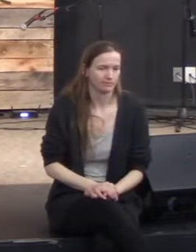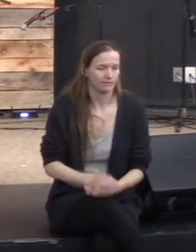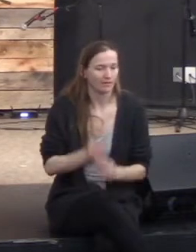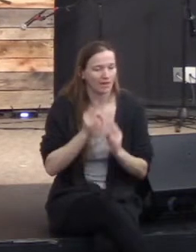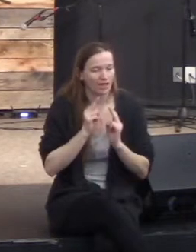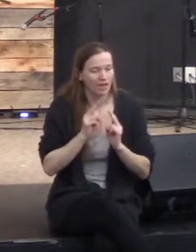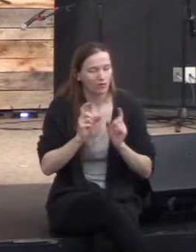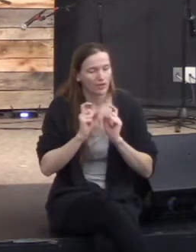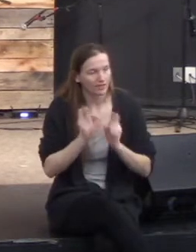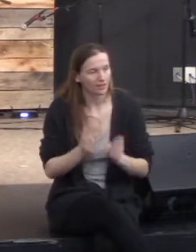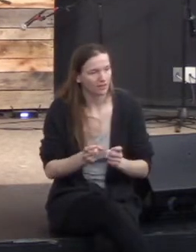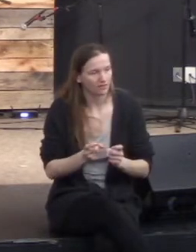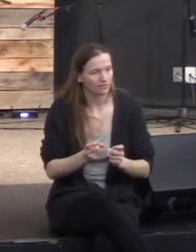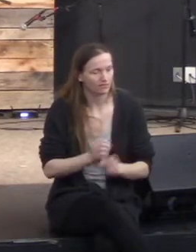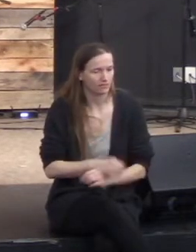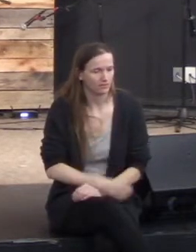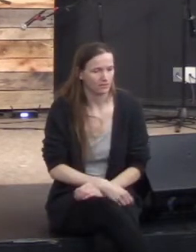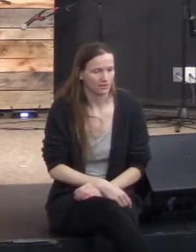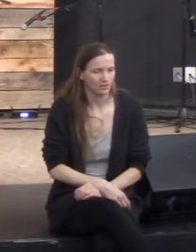Honor the gift.